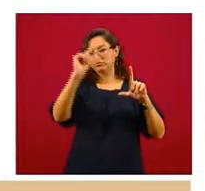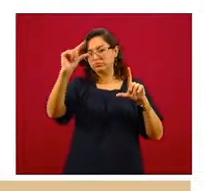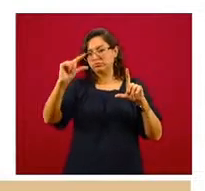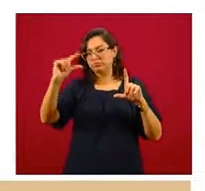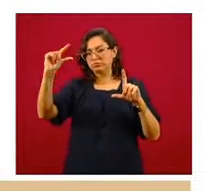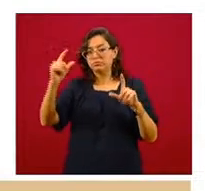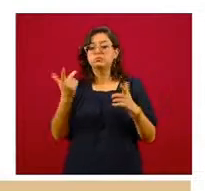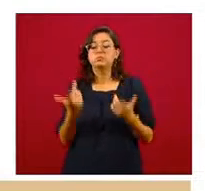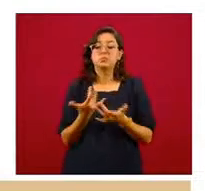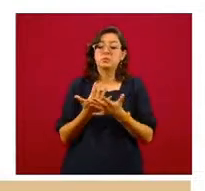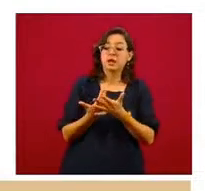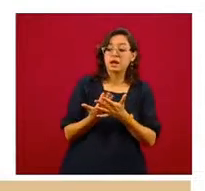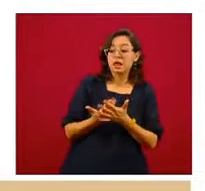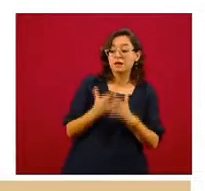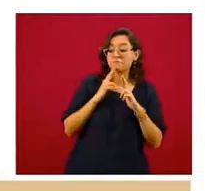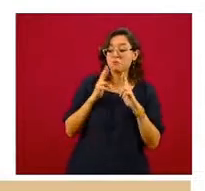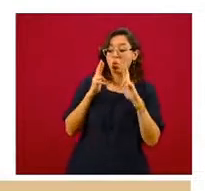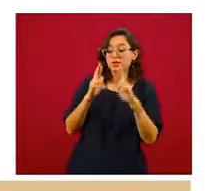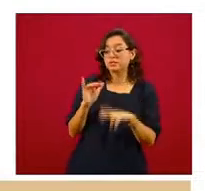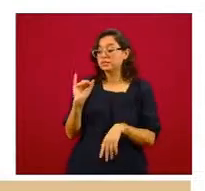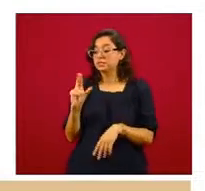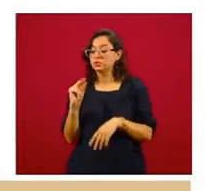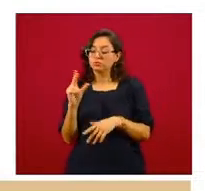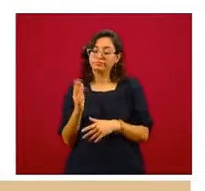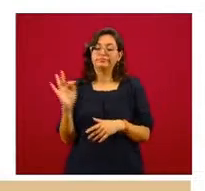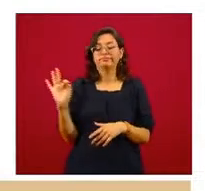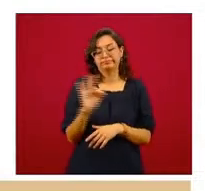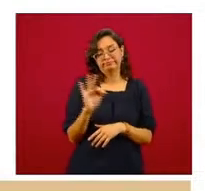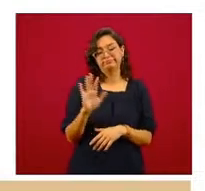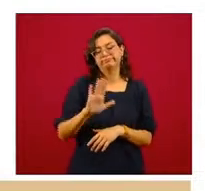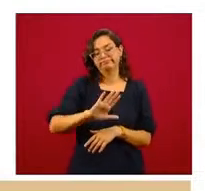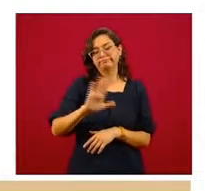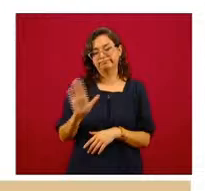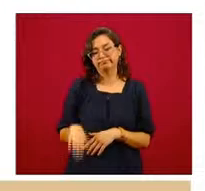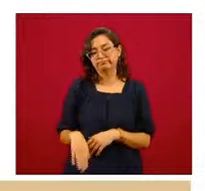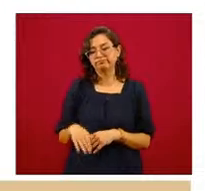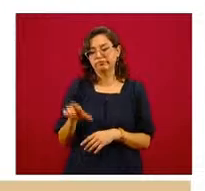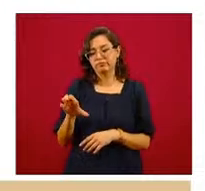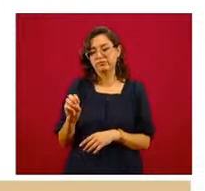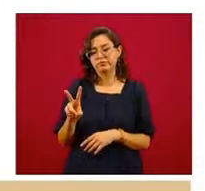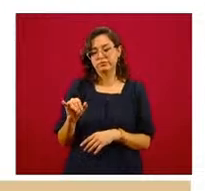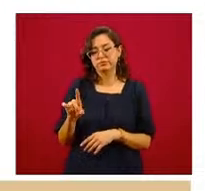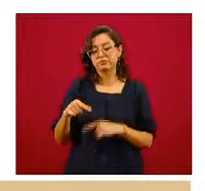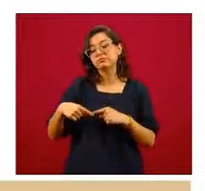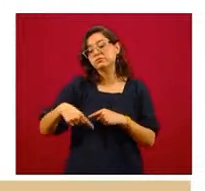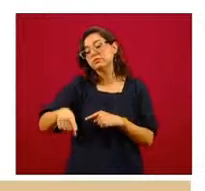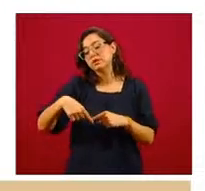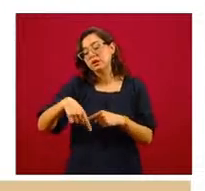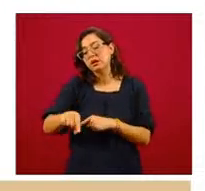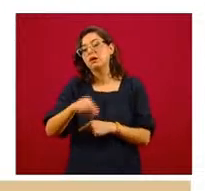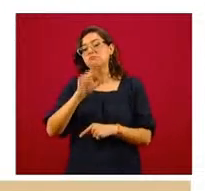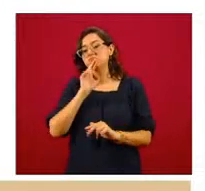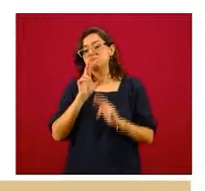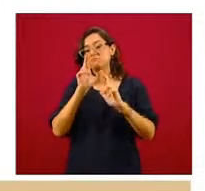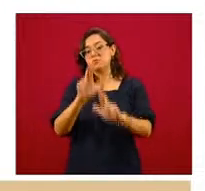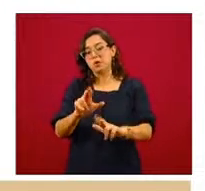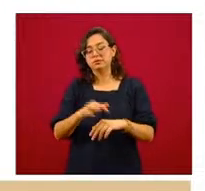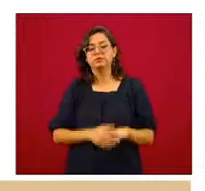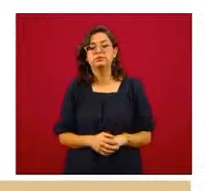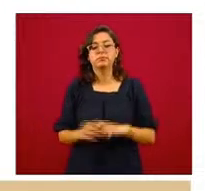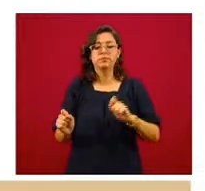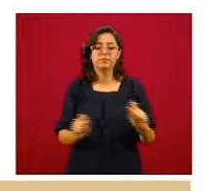In the yellow bars, you will find those entities that are still awaiting